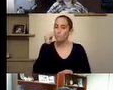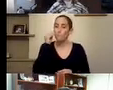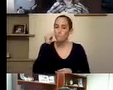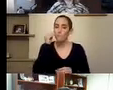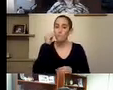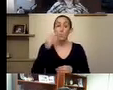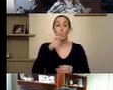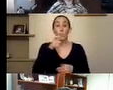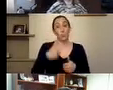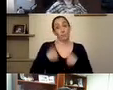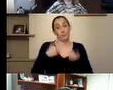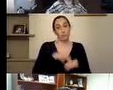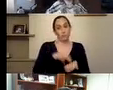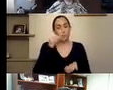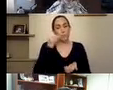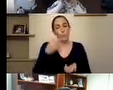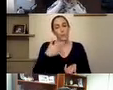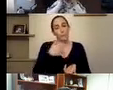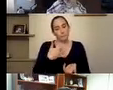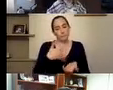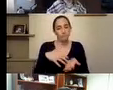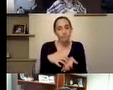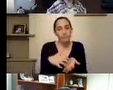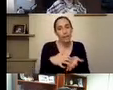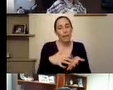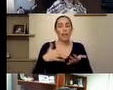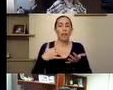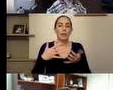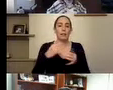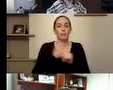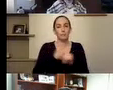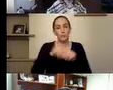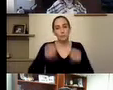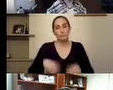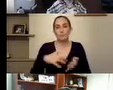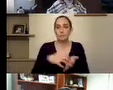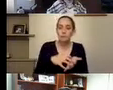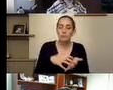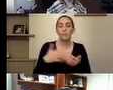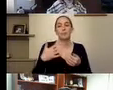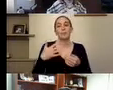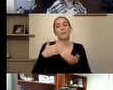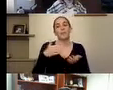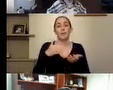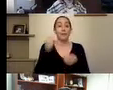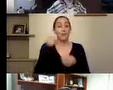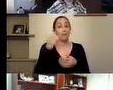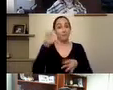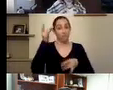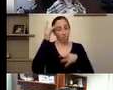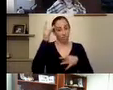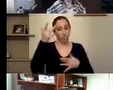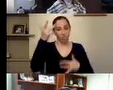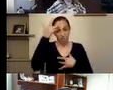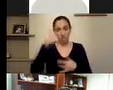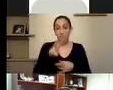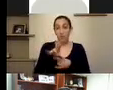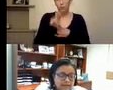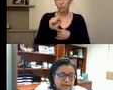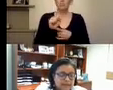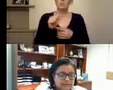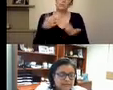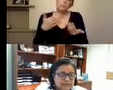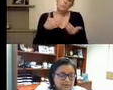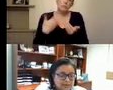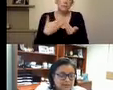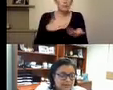frail and group that for which fatality related to viral illnesses is particularly high.